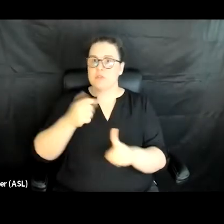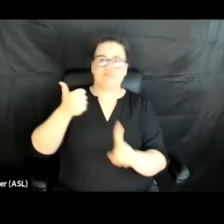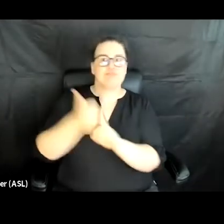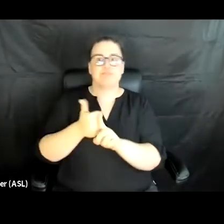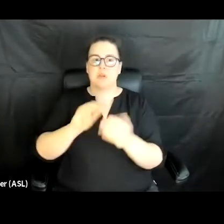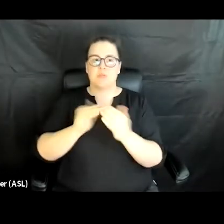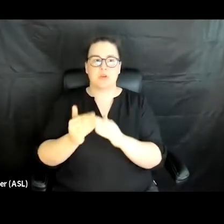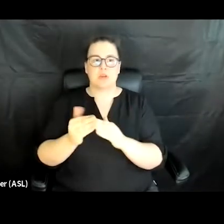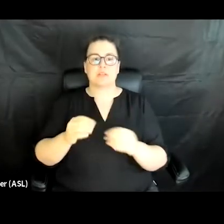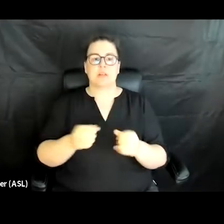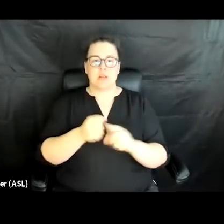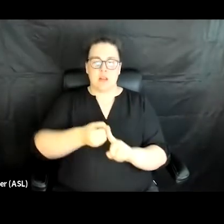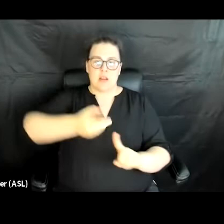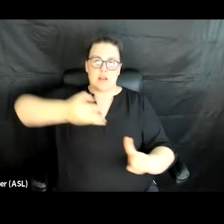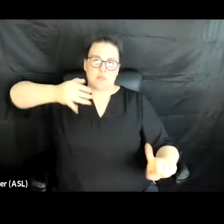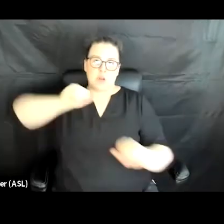supports. Next slide.